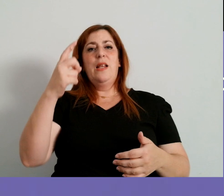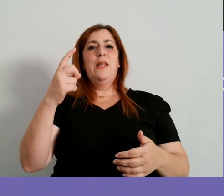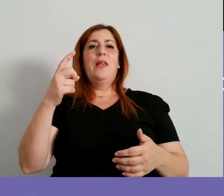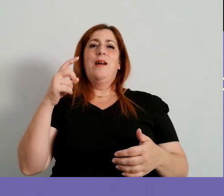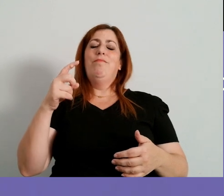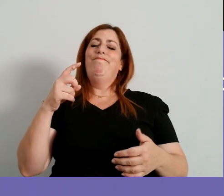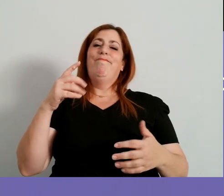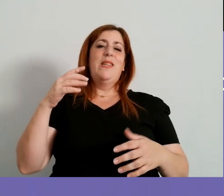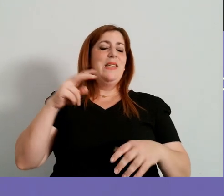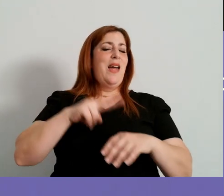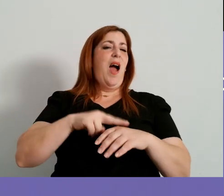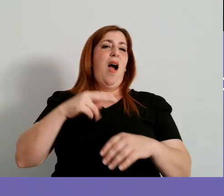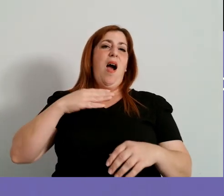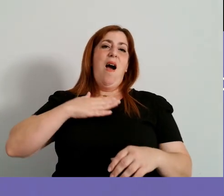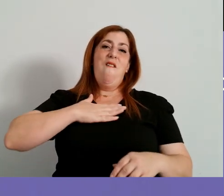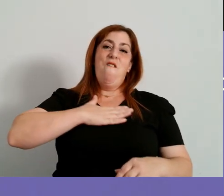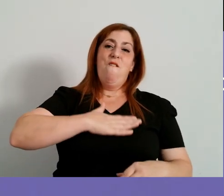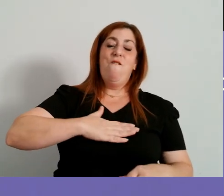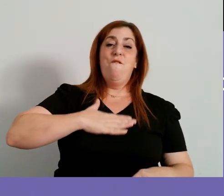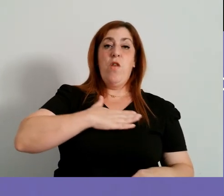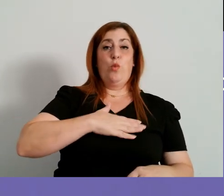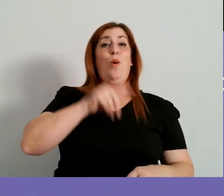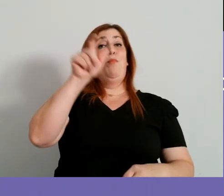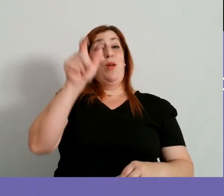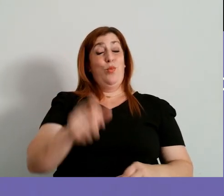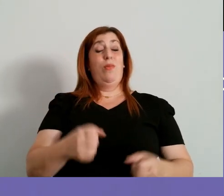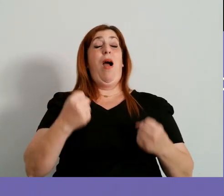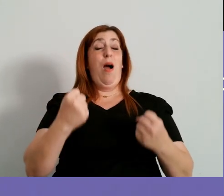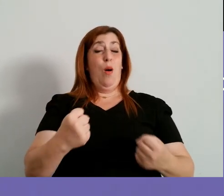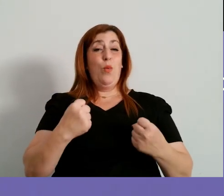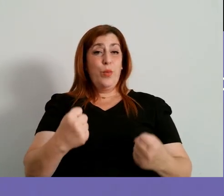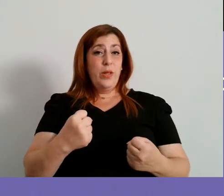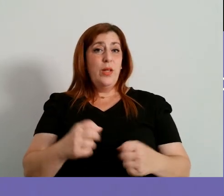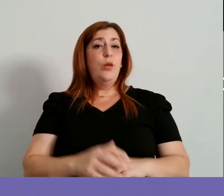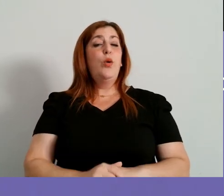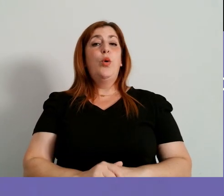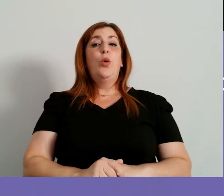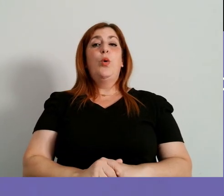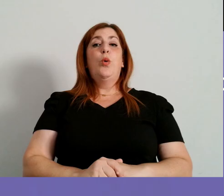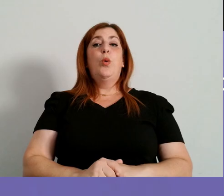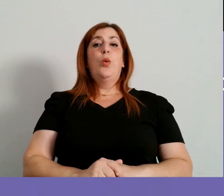severely, and it can sometimes even permanently take away